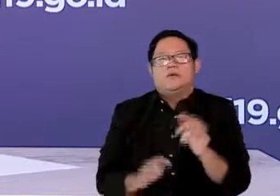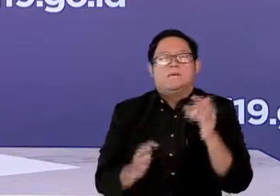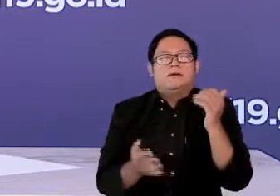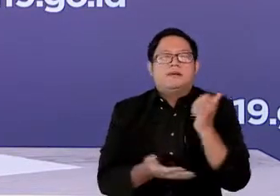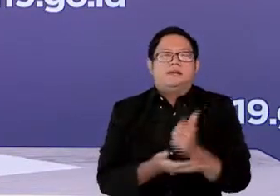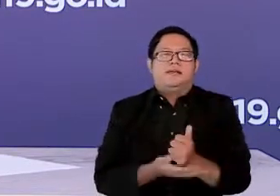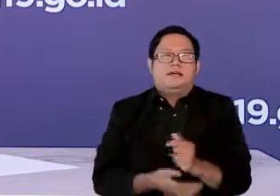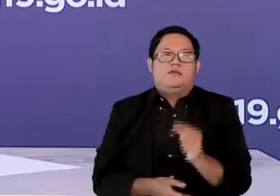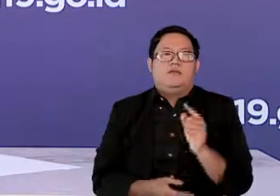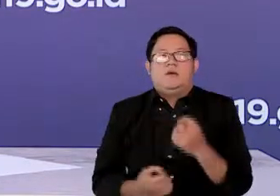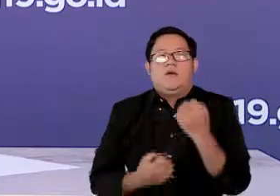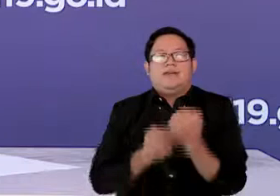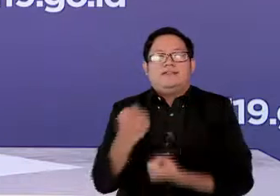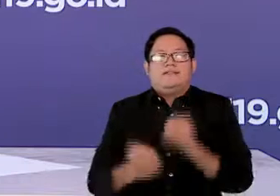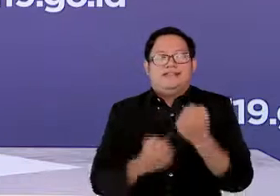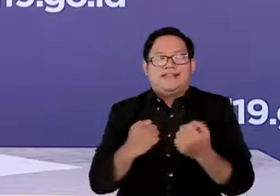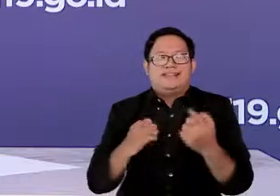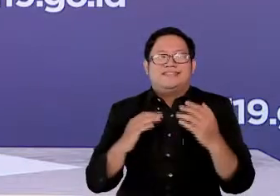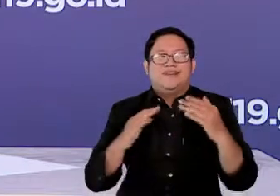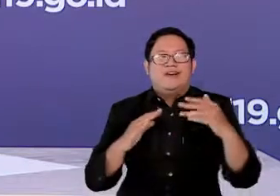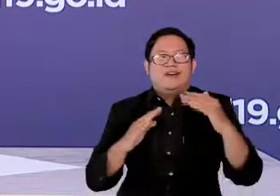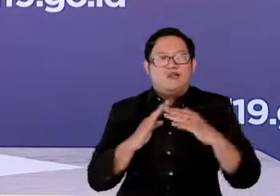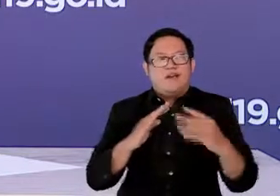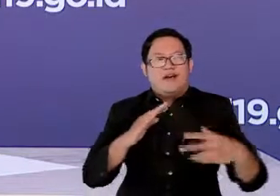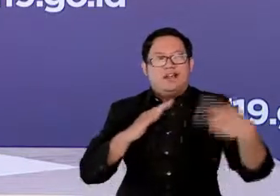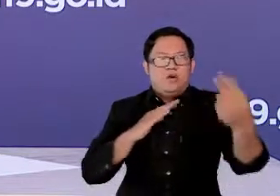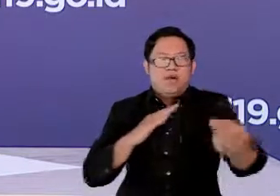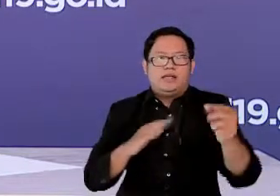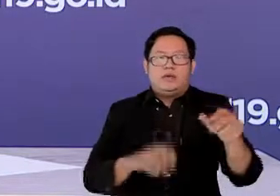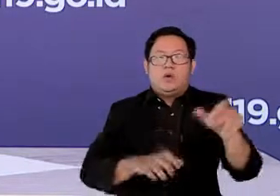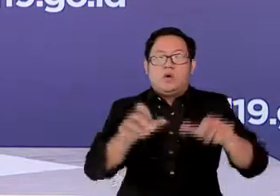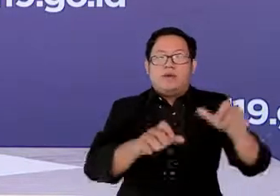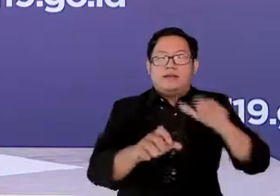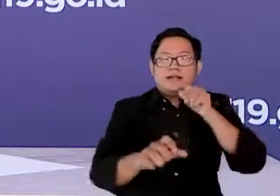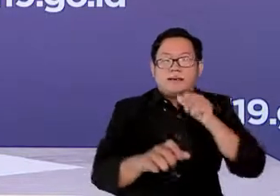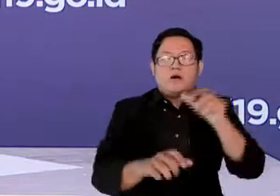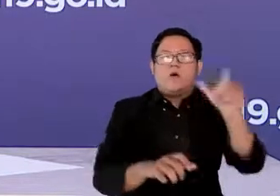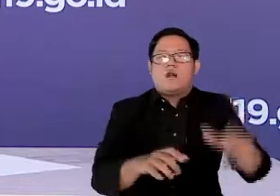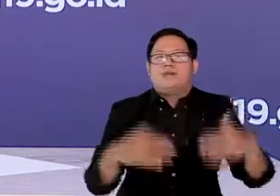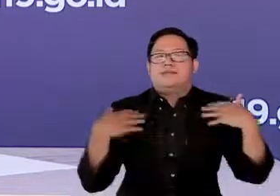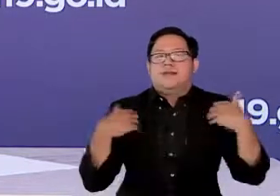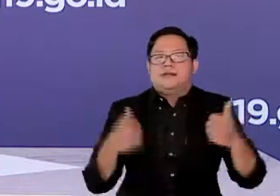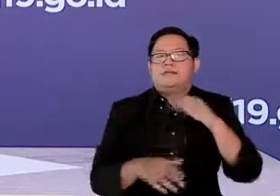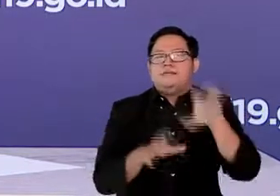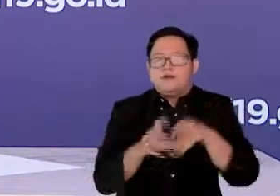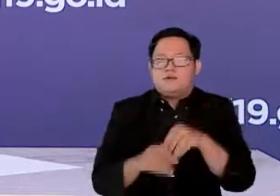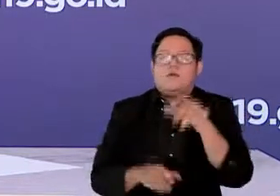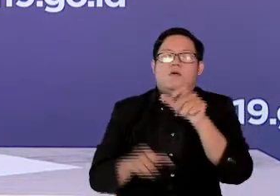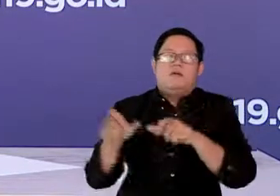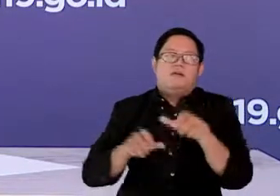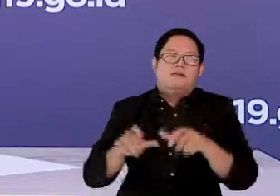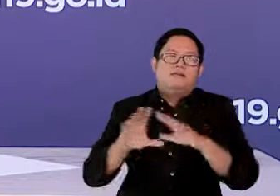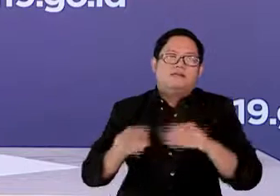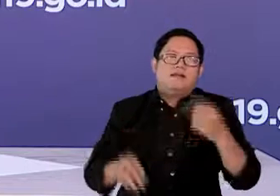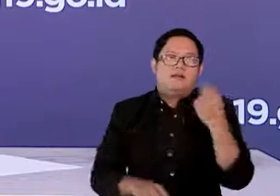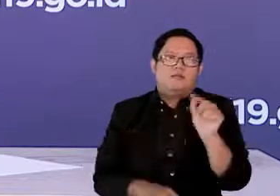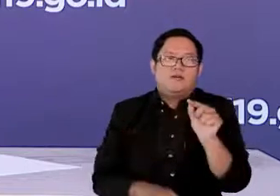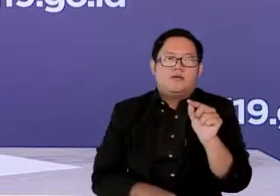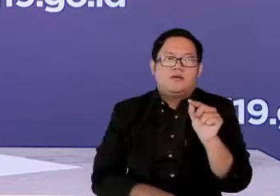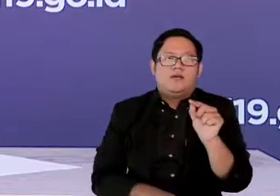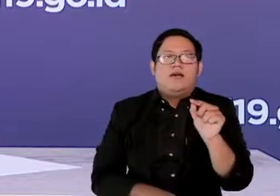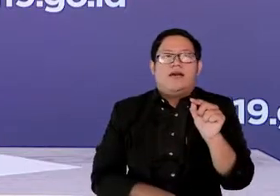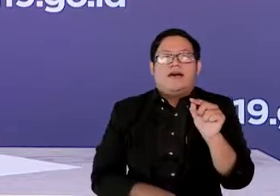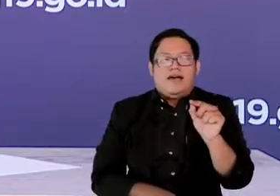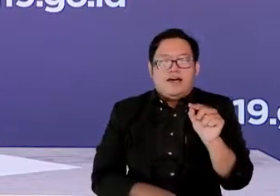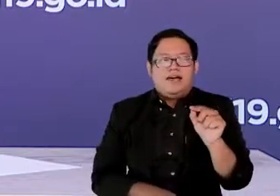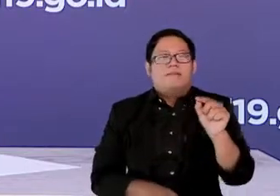carrying out activities are those who are truly healthy, including office workers. Thus, the government has come